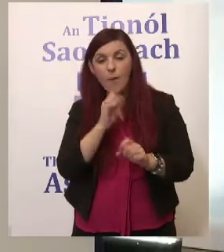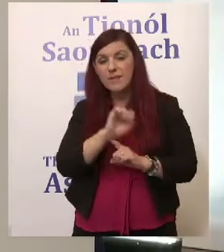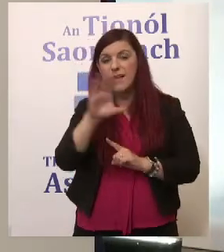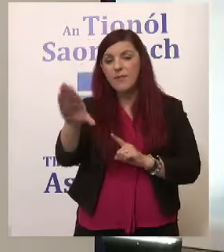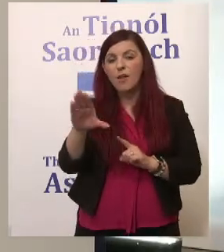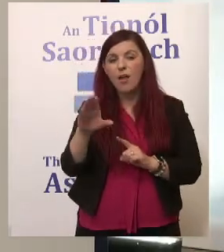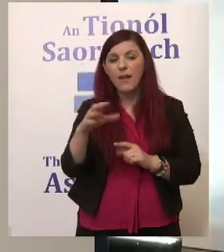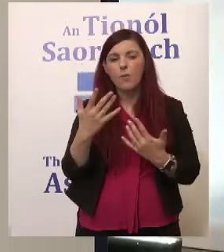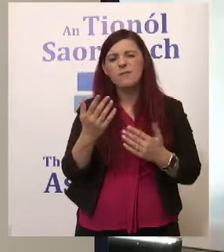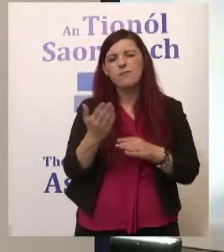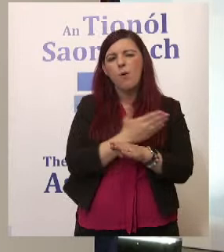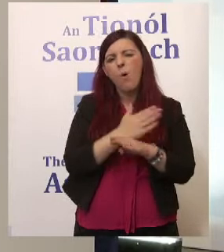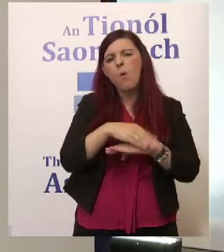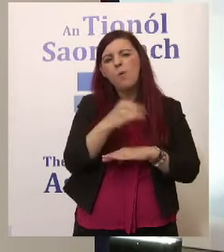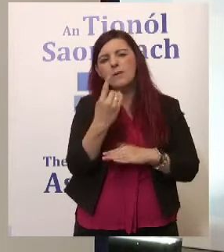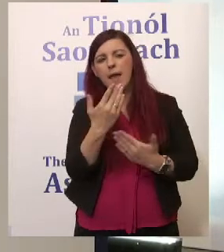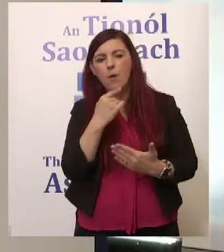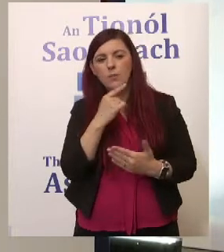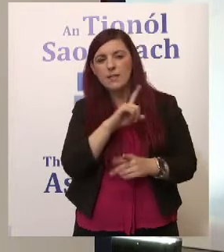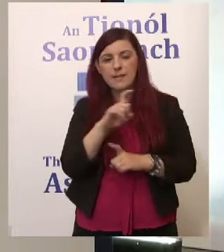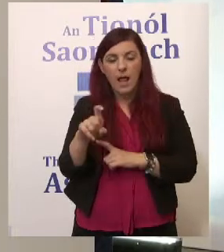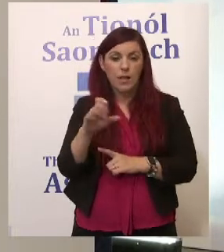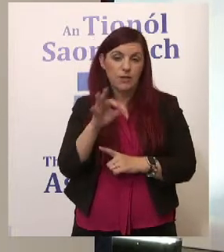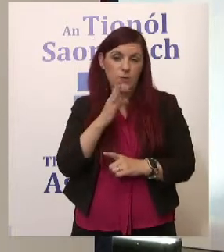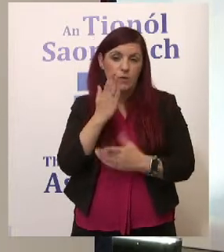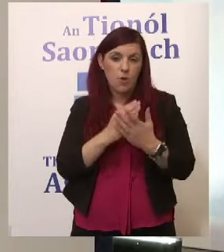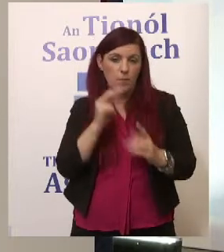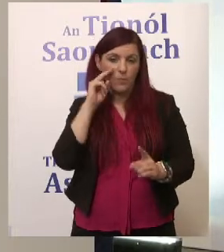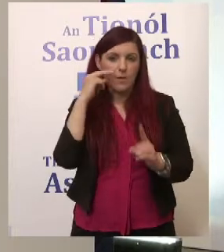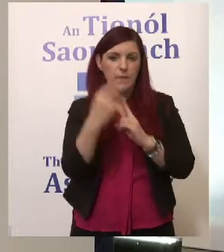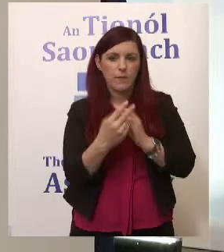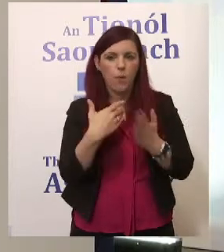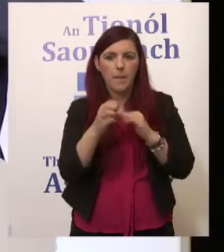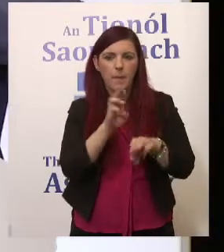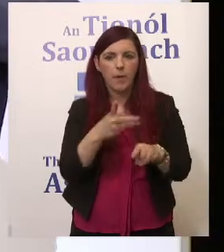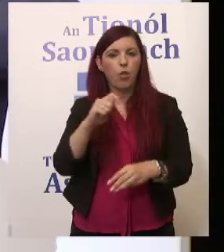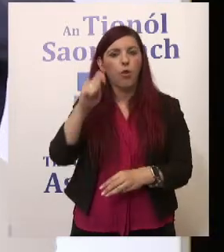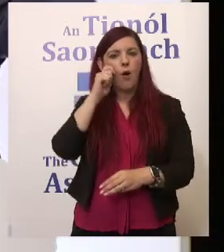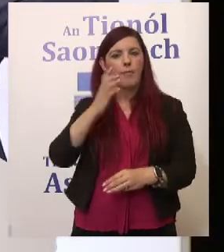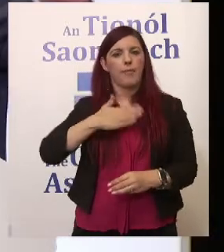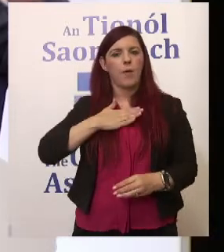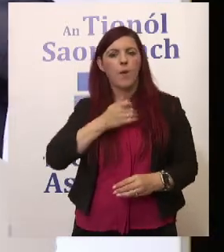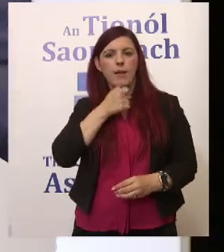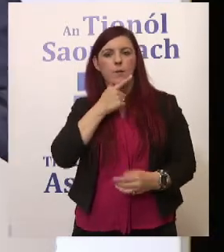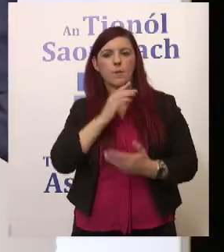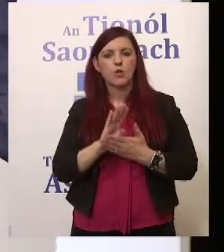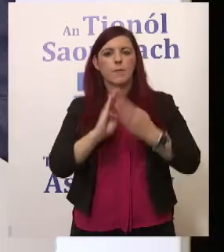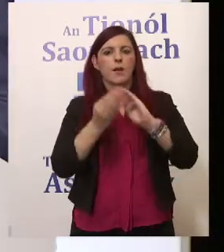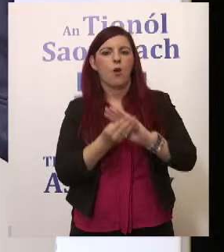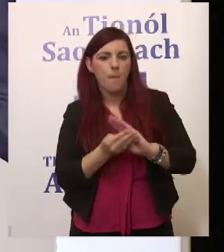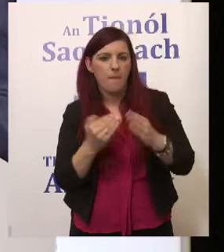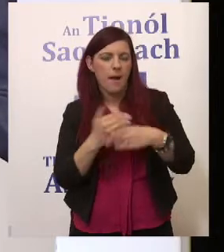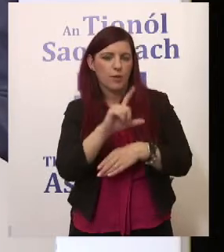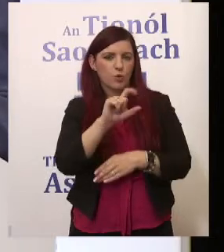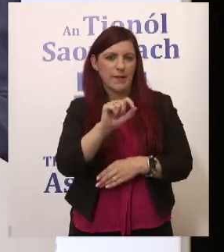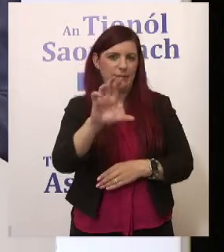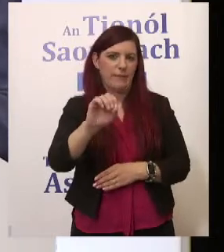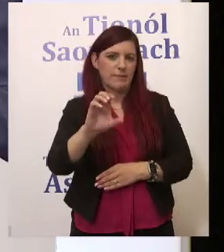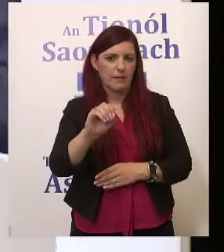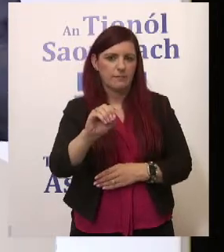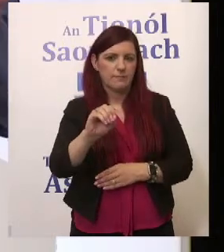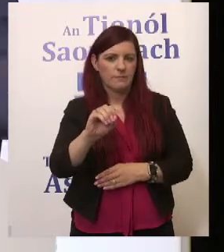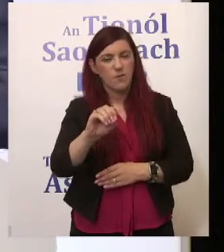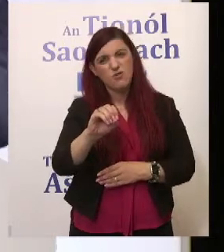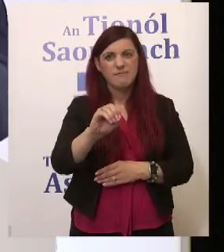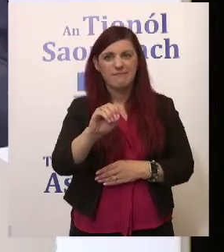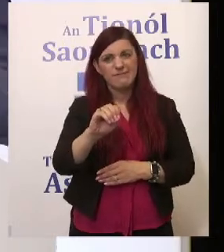now, it's from 2016, 2017, but it gives you some perspective about what people thought they would like Dublin to be in 2050, which is